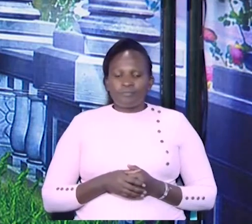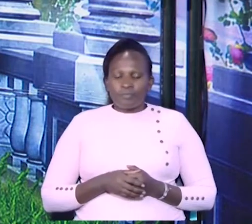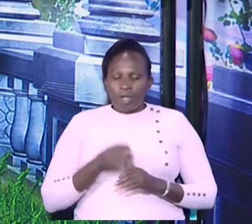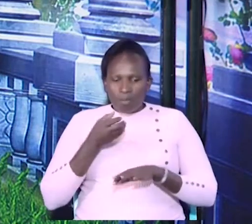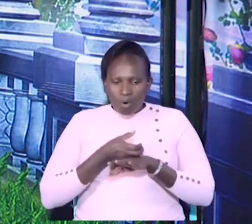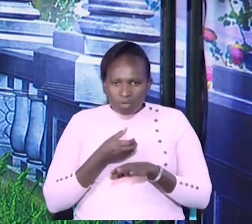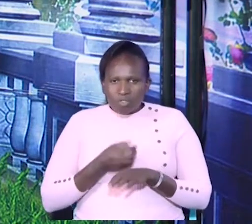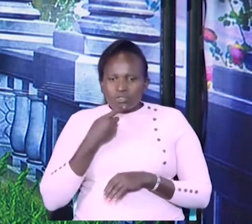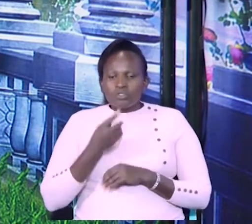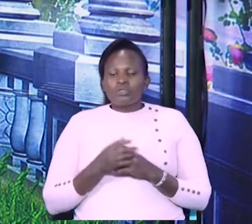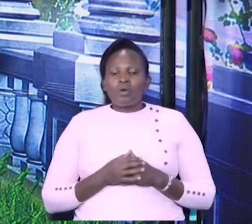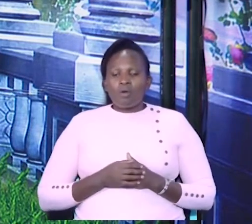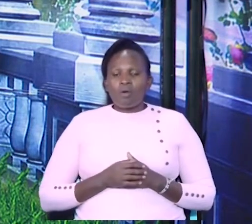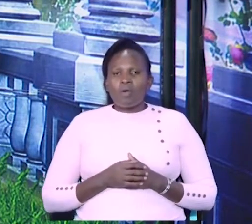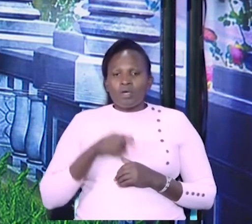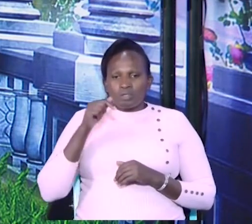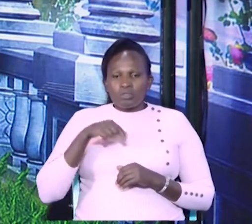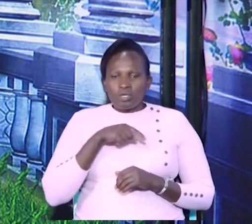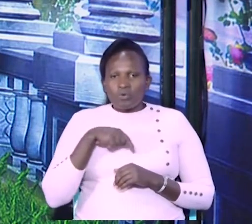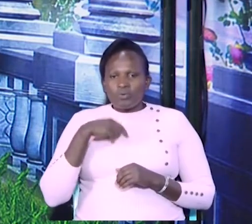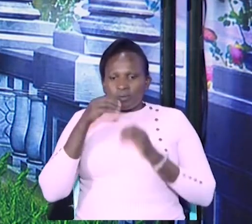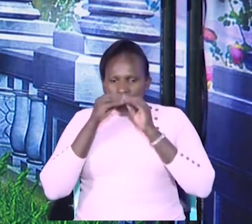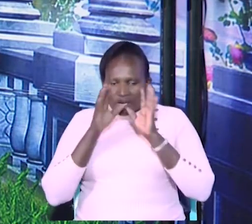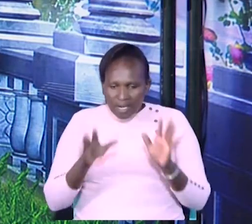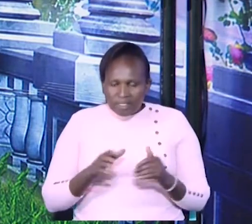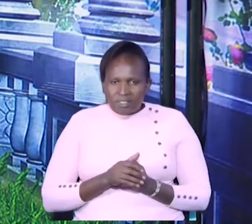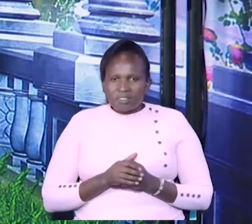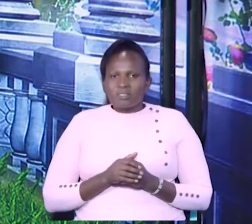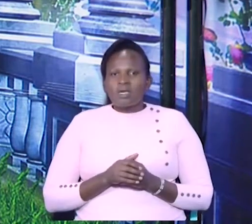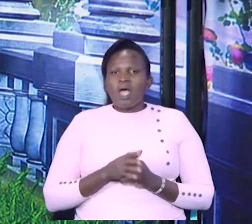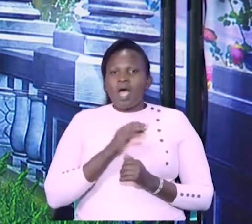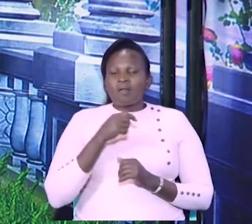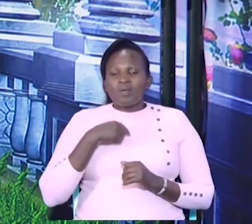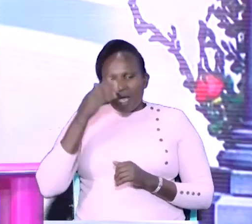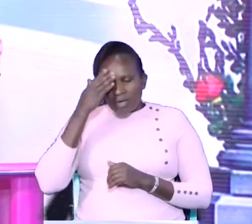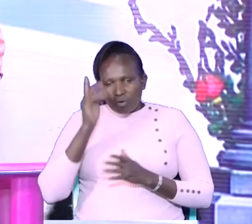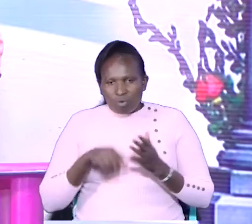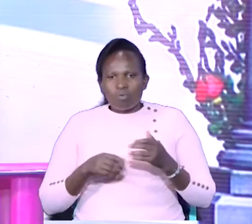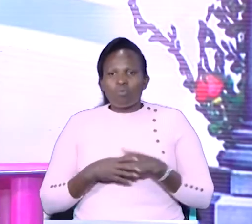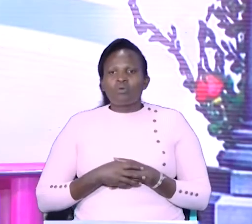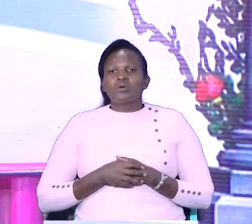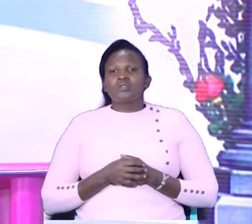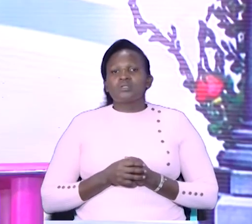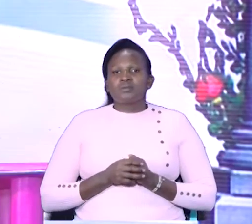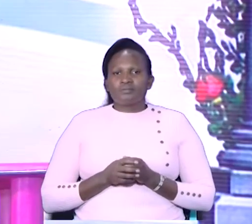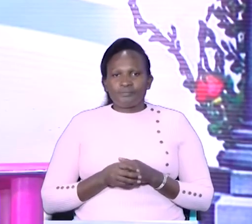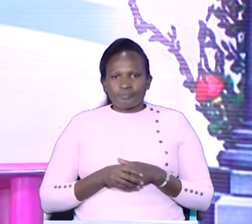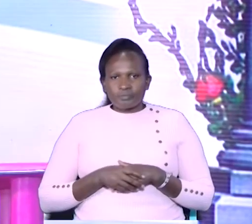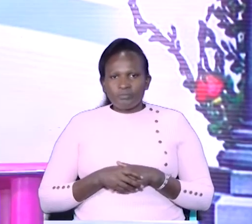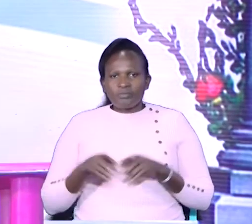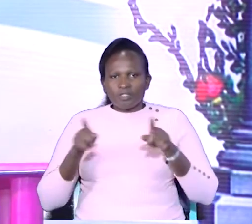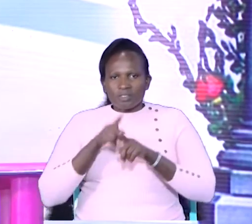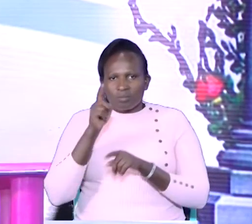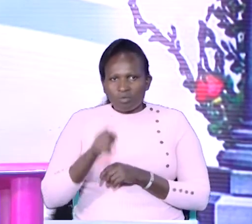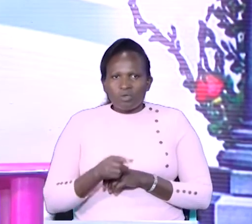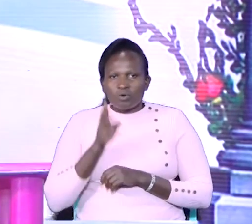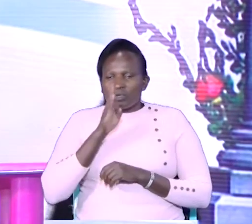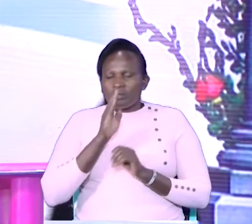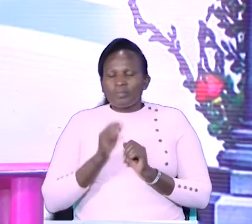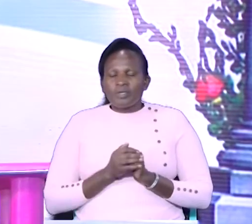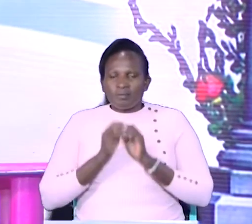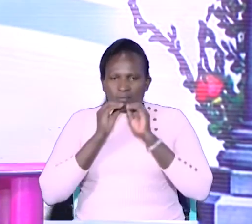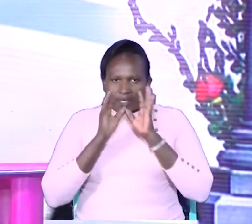Kwa hivyo, siku ya leo tumebarikiwa sana, na ninajua ya kwamba, hata wewe umeweza